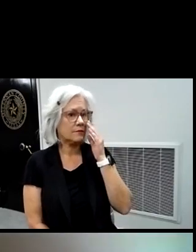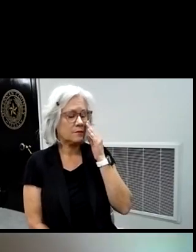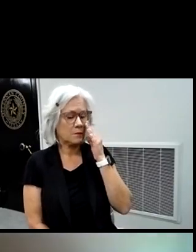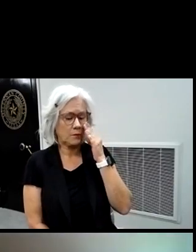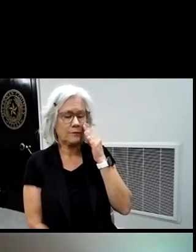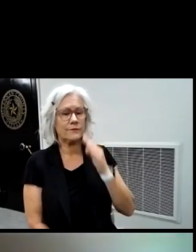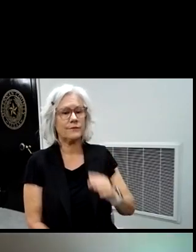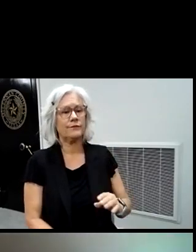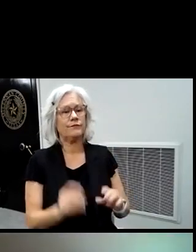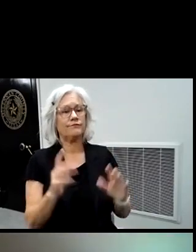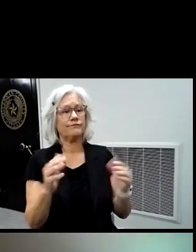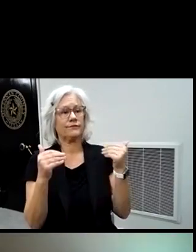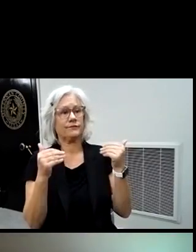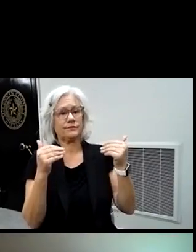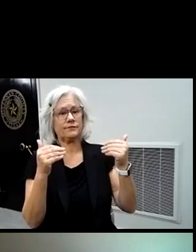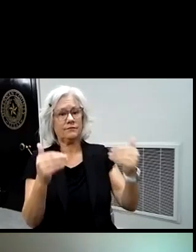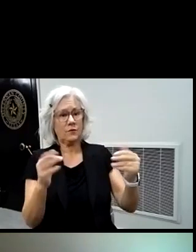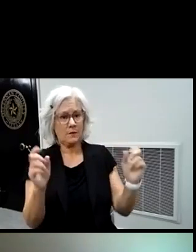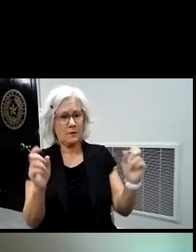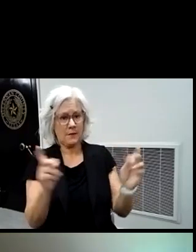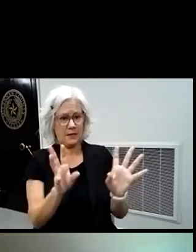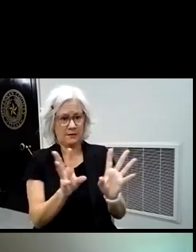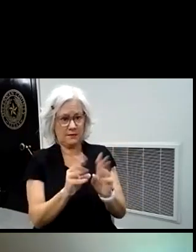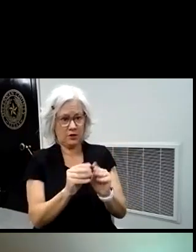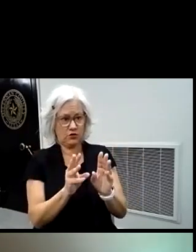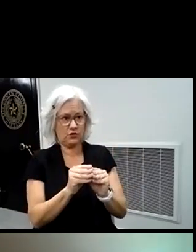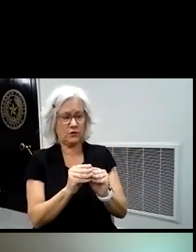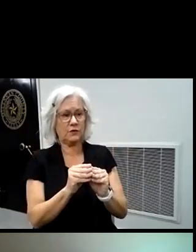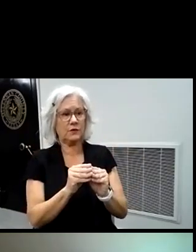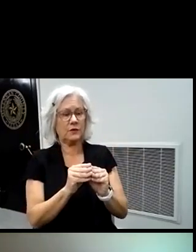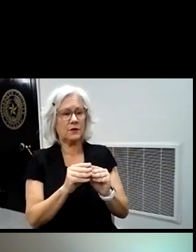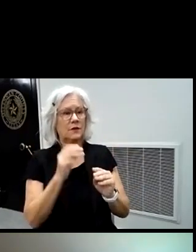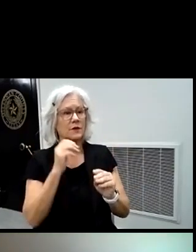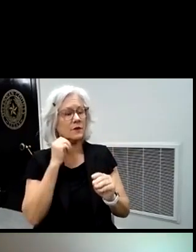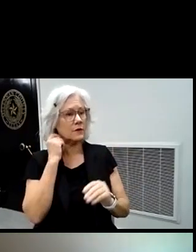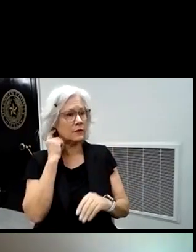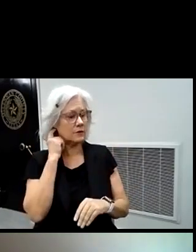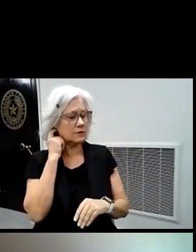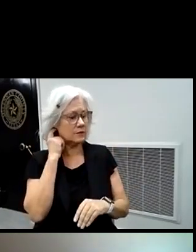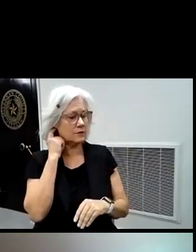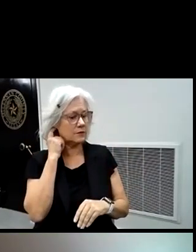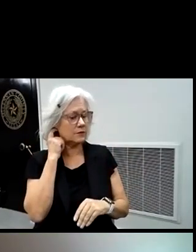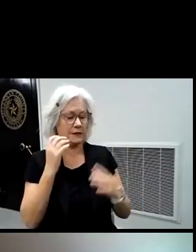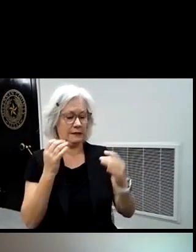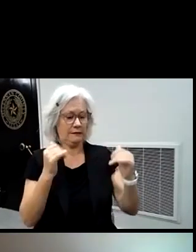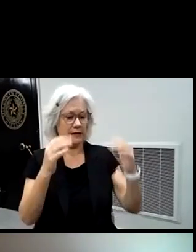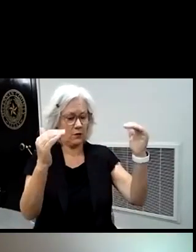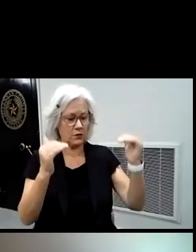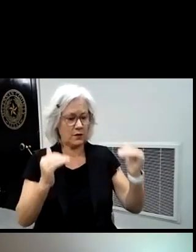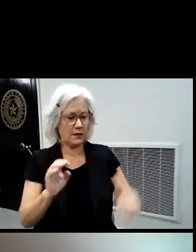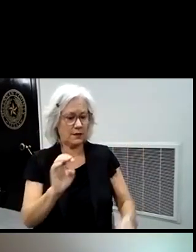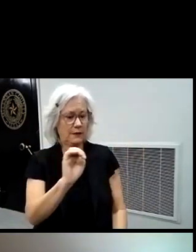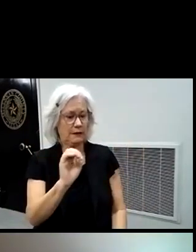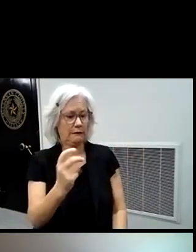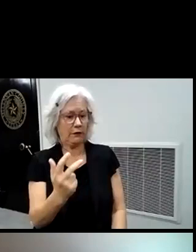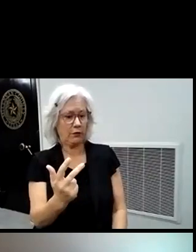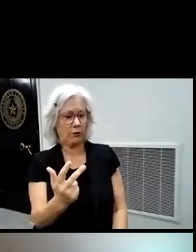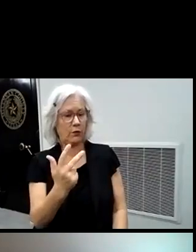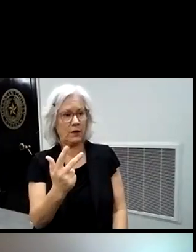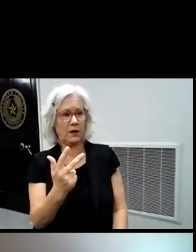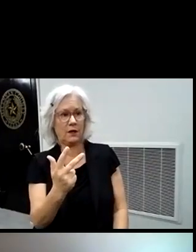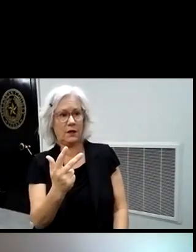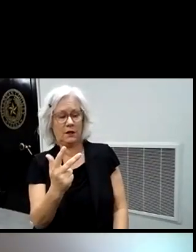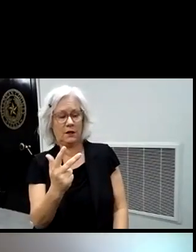Okay, let's call the meeting back in session. I'd like to go to item